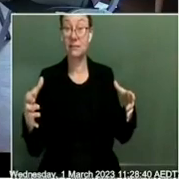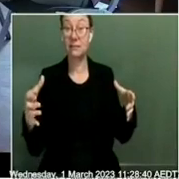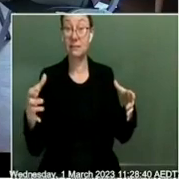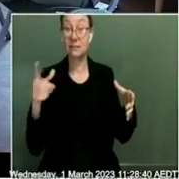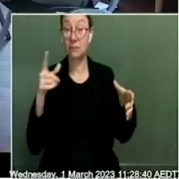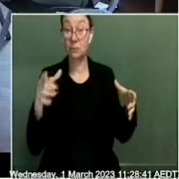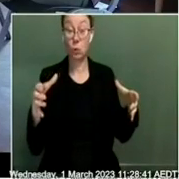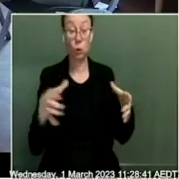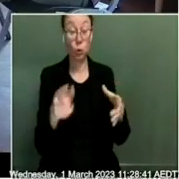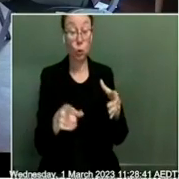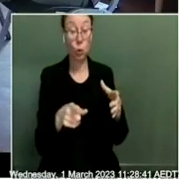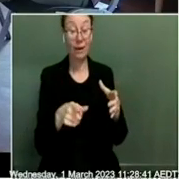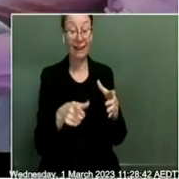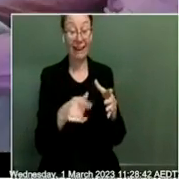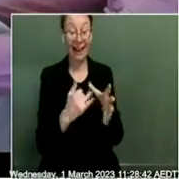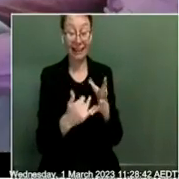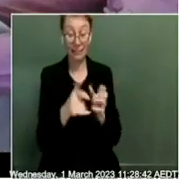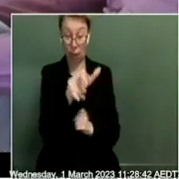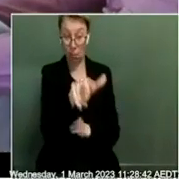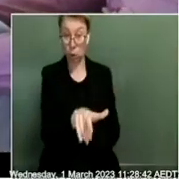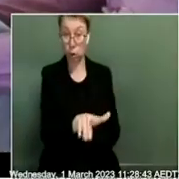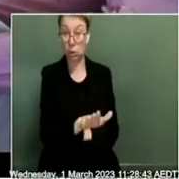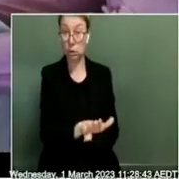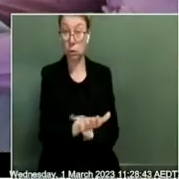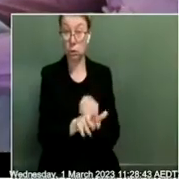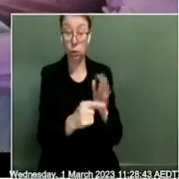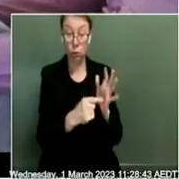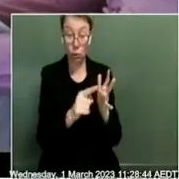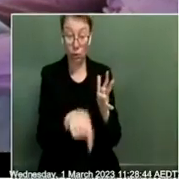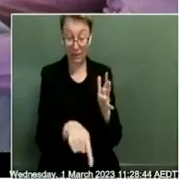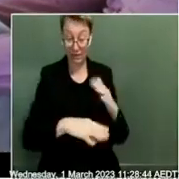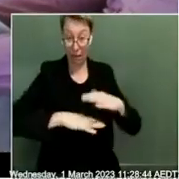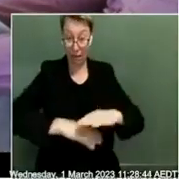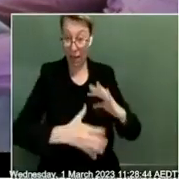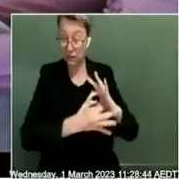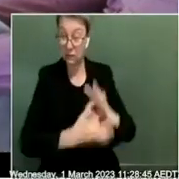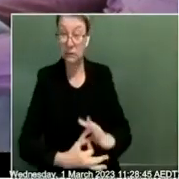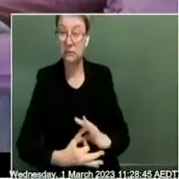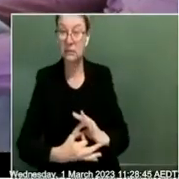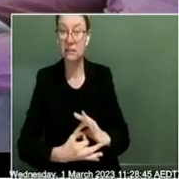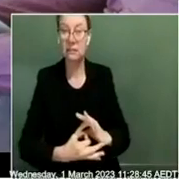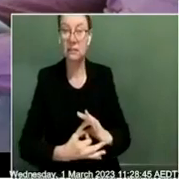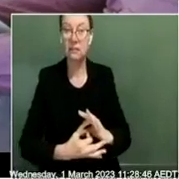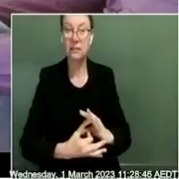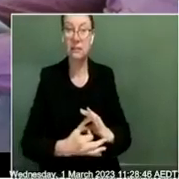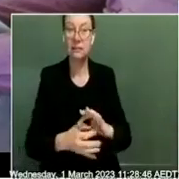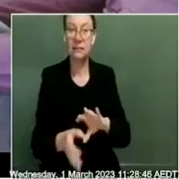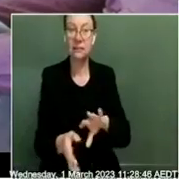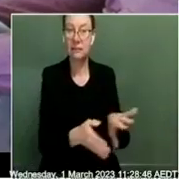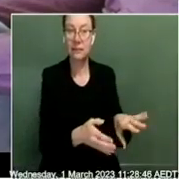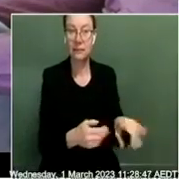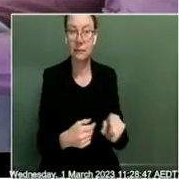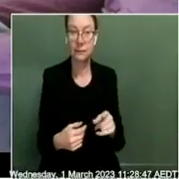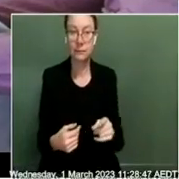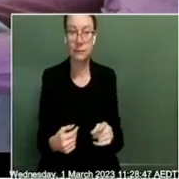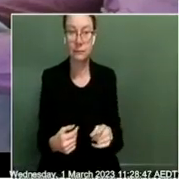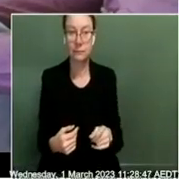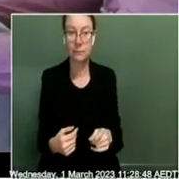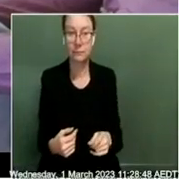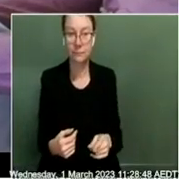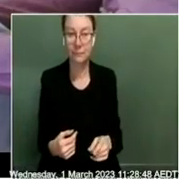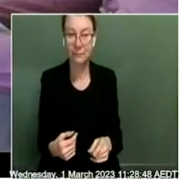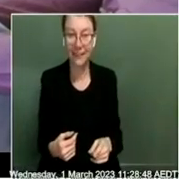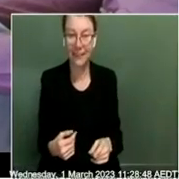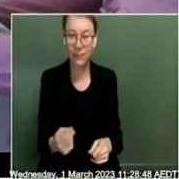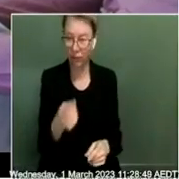were to this land. Yes. And that's outside the scope of human rights. It's us. Okay. It's not for them, it's us. It's us. I think that there